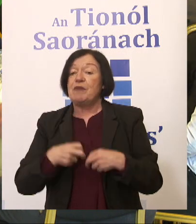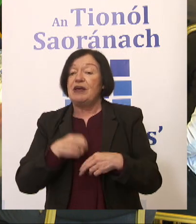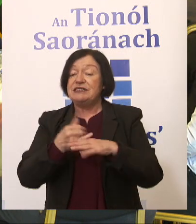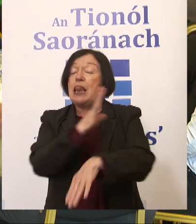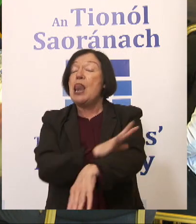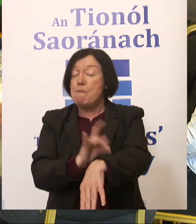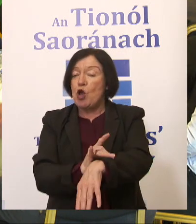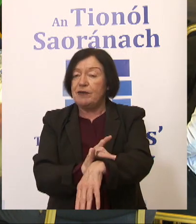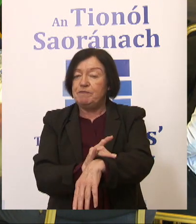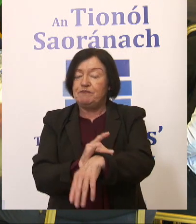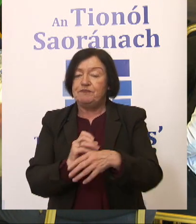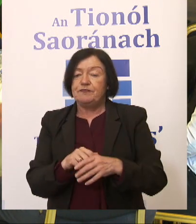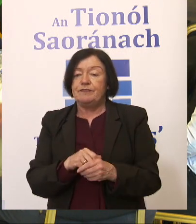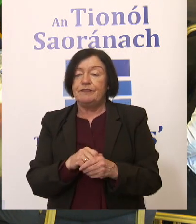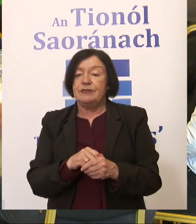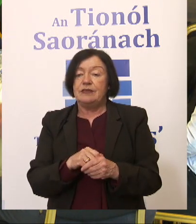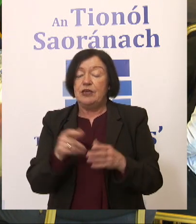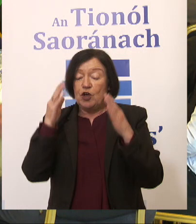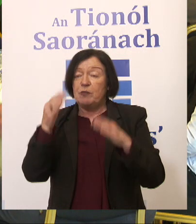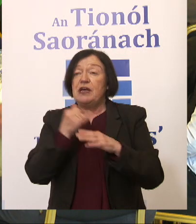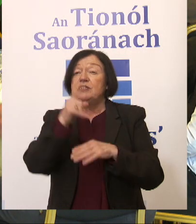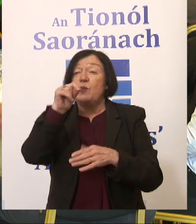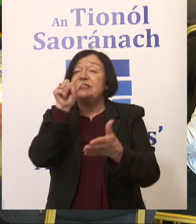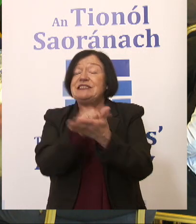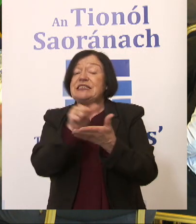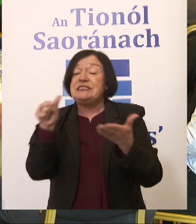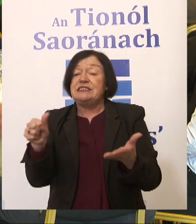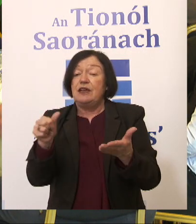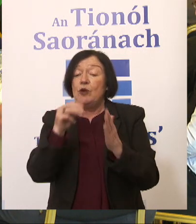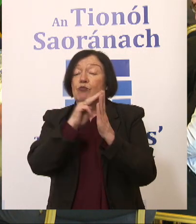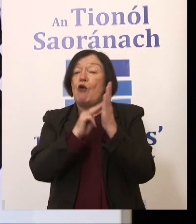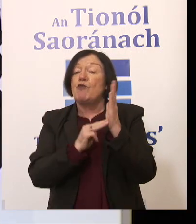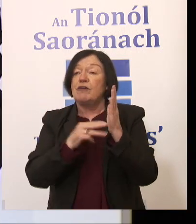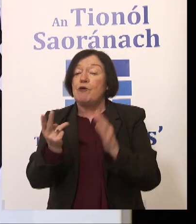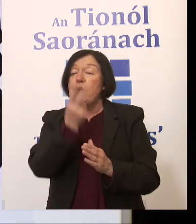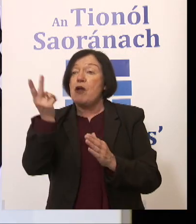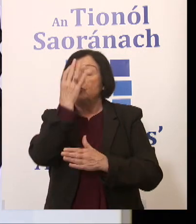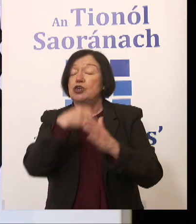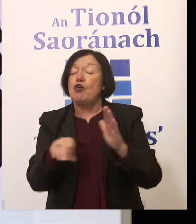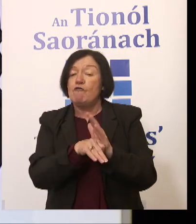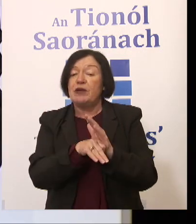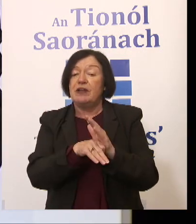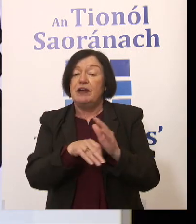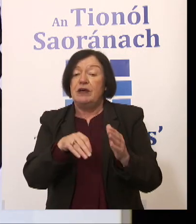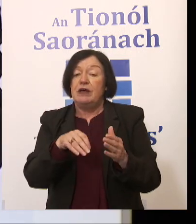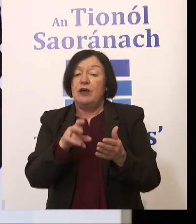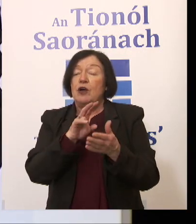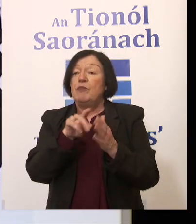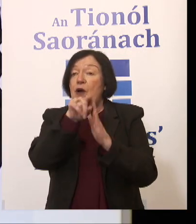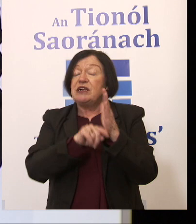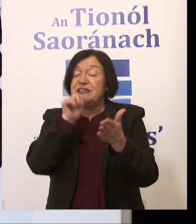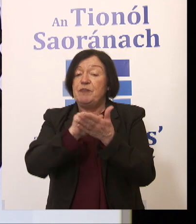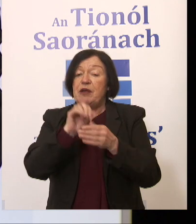Limerick. So, commitment in the 2016 programme for a partnership government, policy paper on local